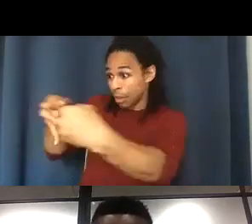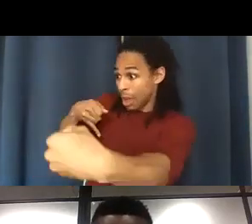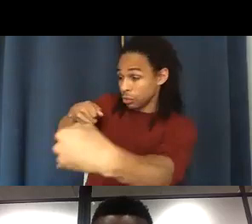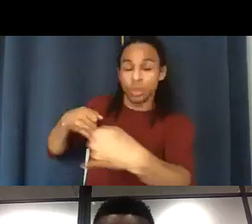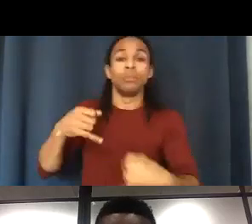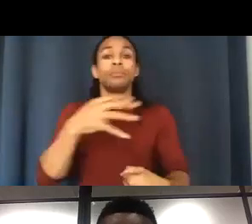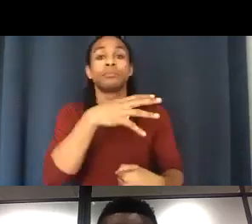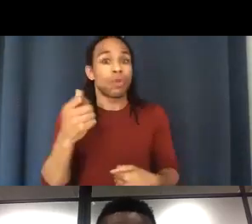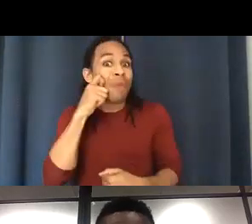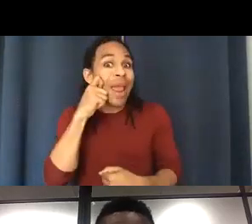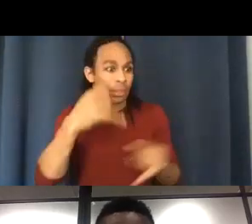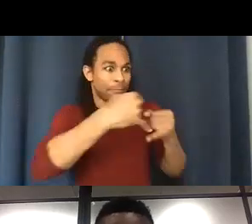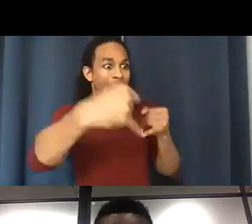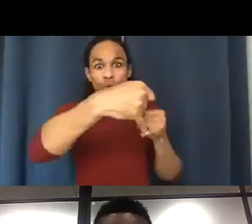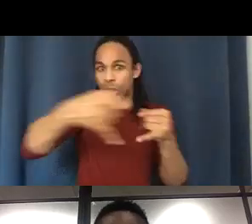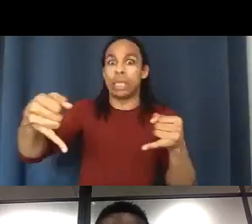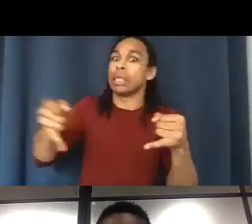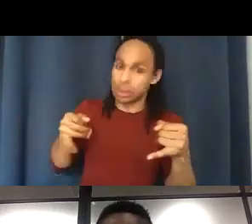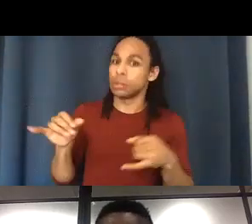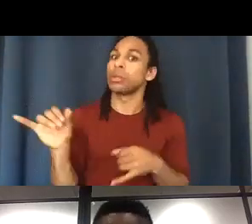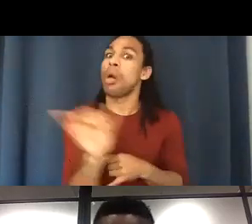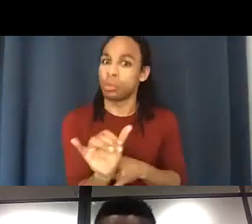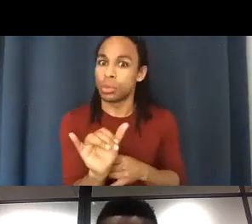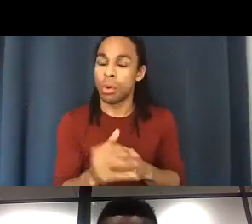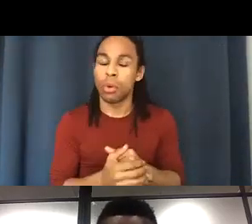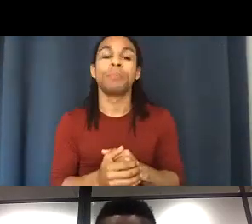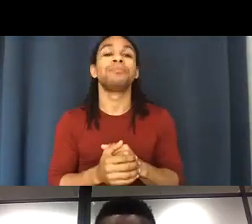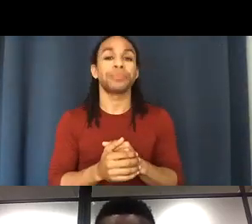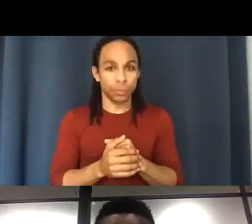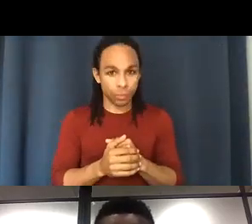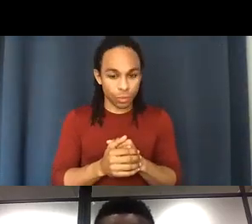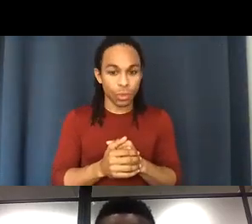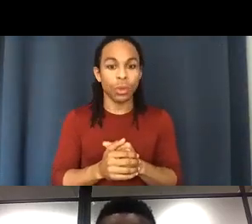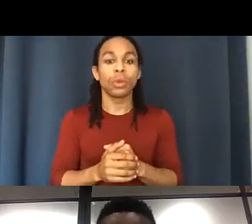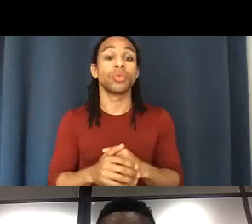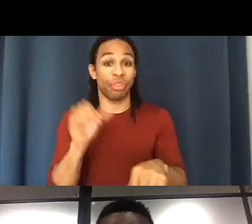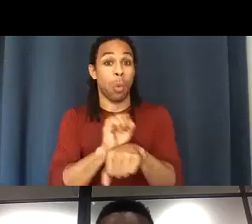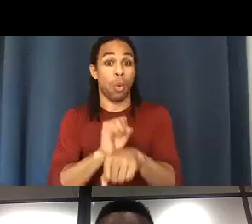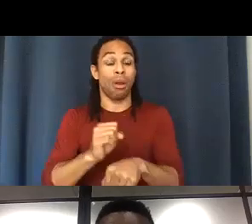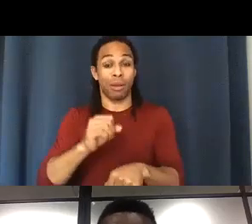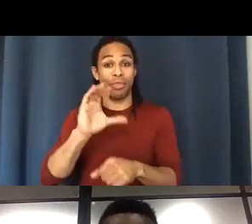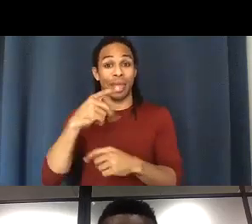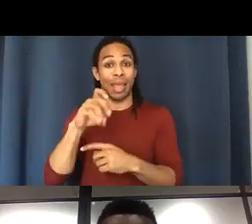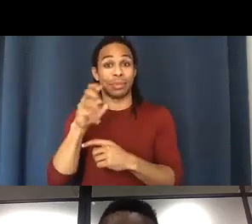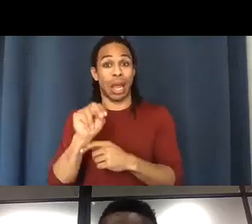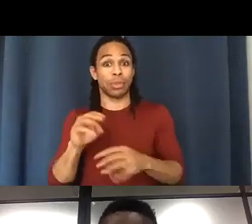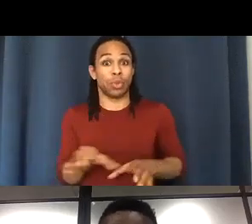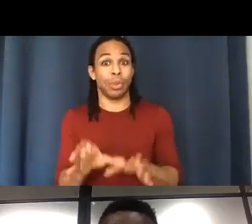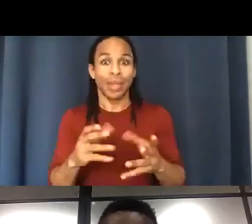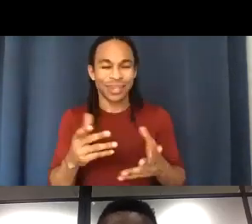important to understand that the work that Cape Town Together is doing is happening within this